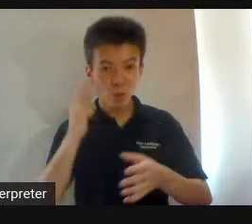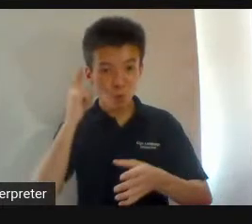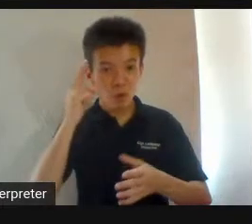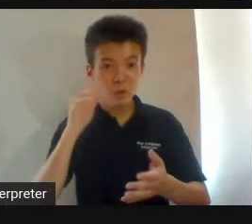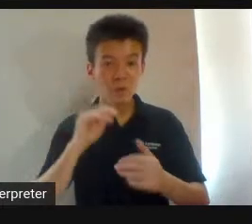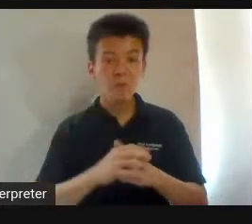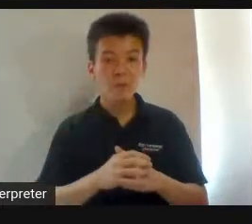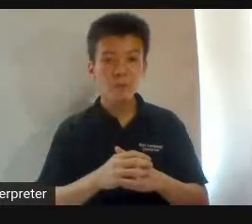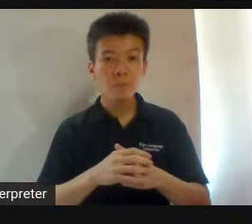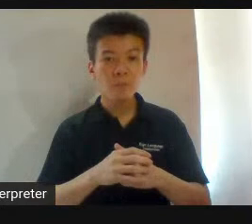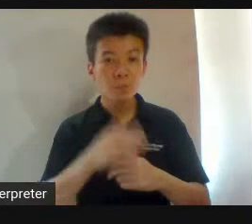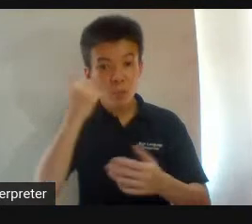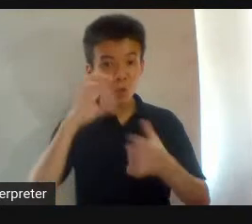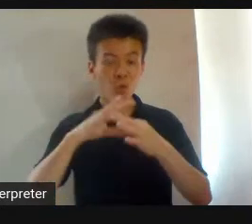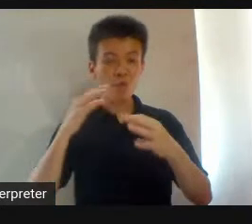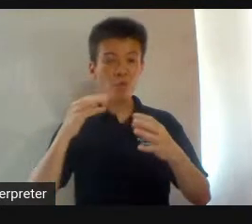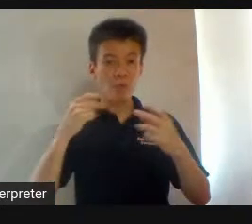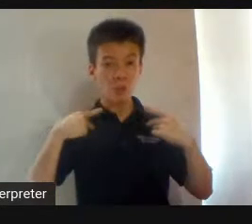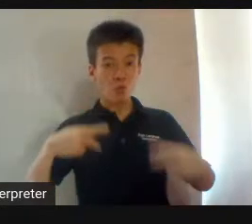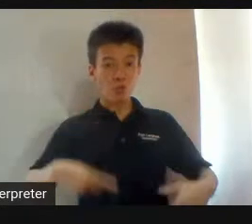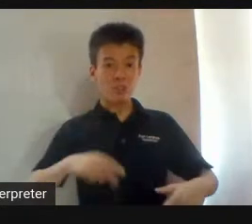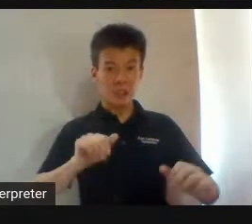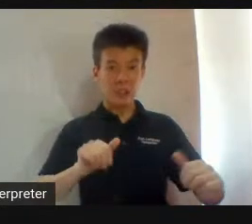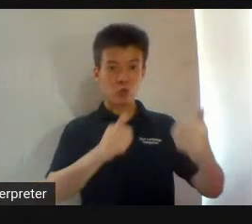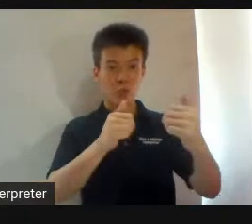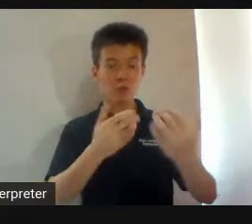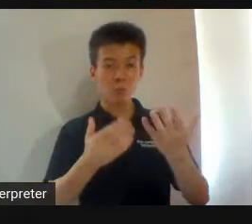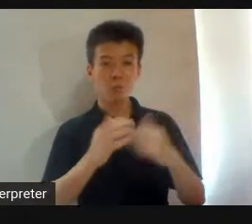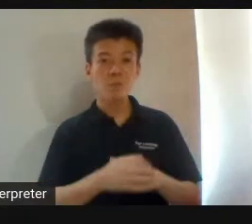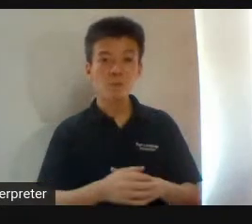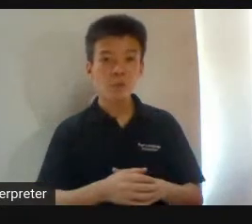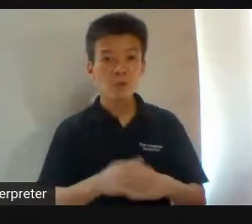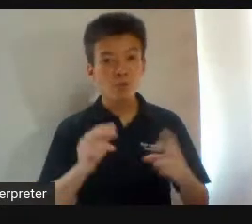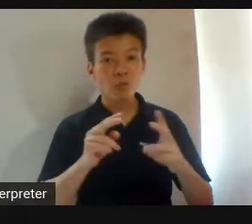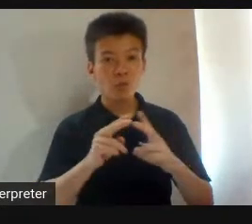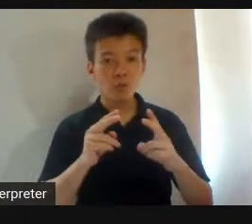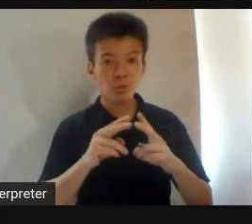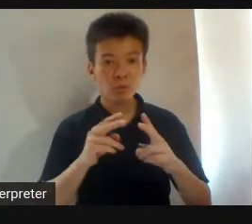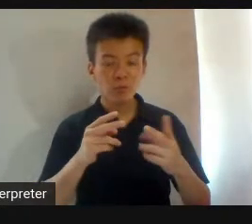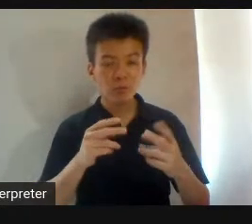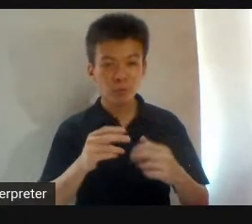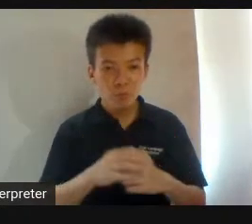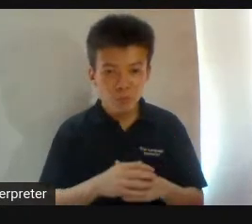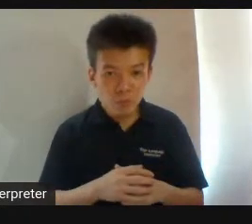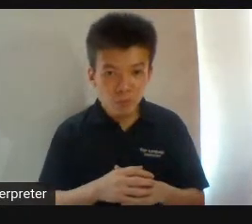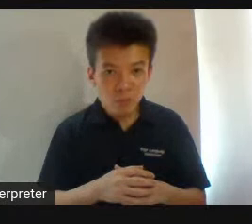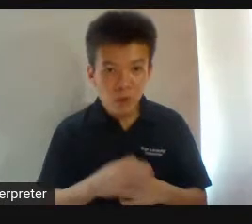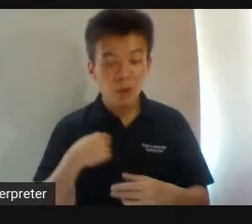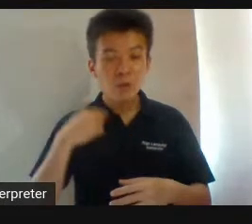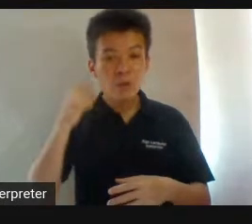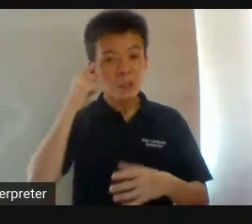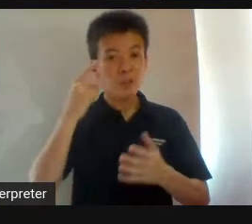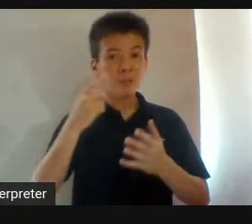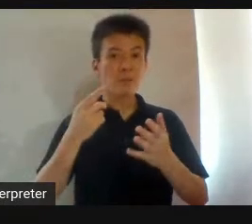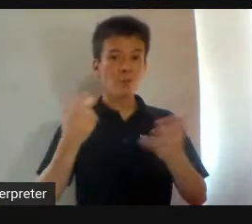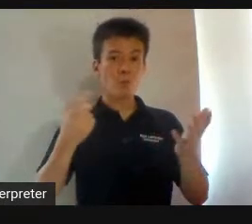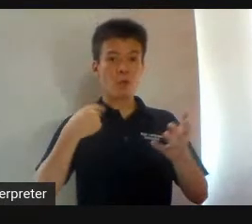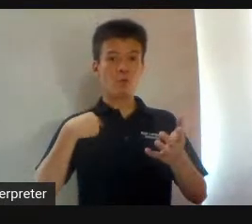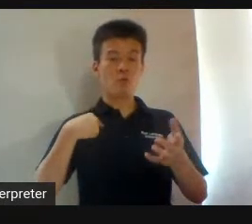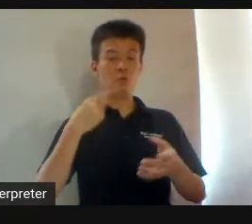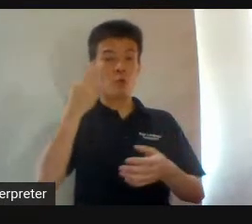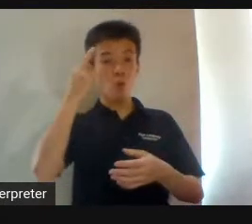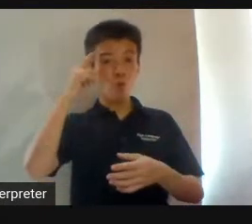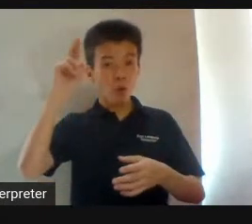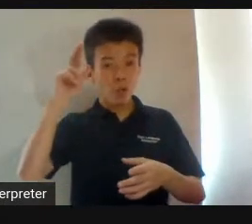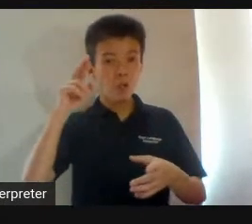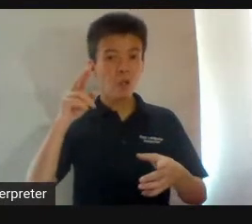be because of a physical challenge, or it could be a very much a mental challenge, right? And I think what we're realizing, and